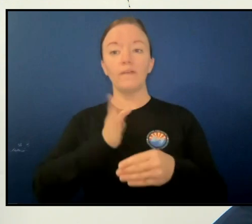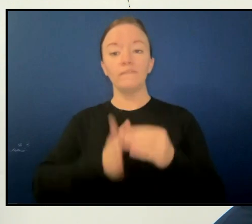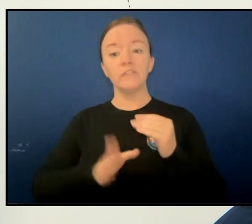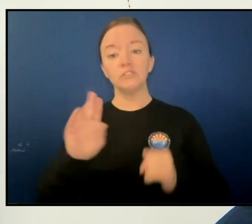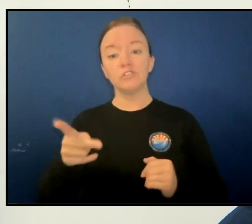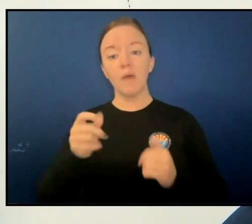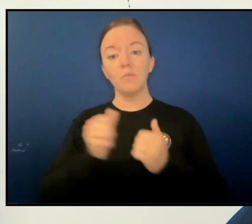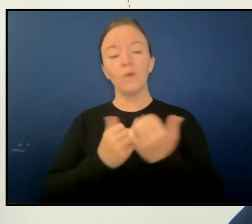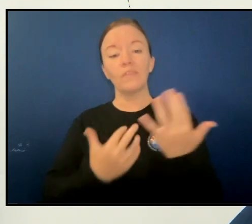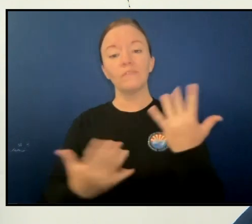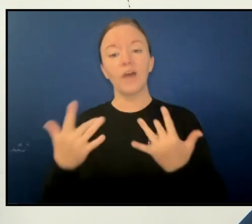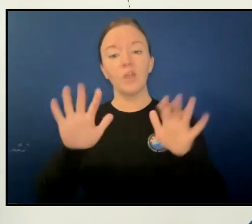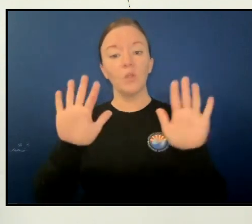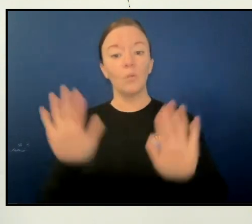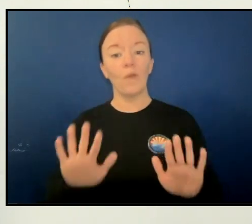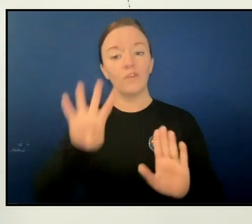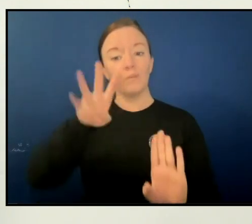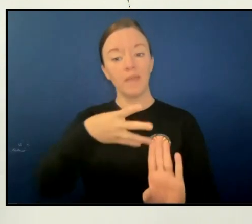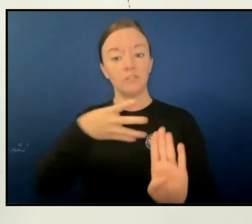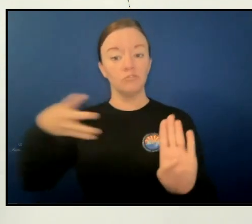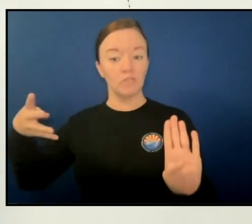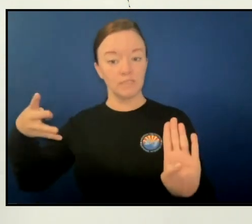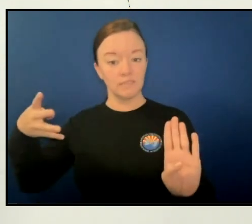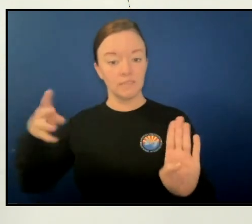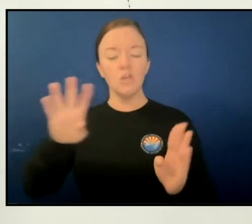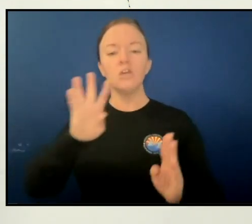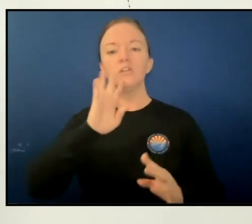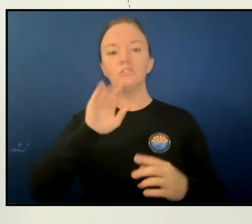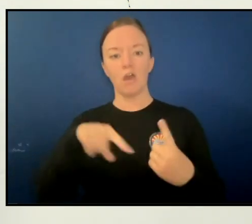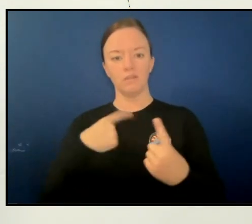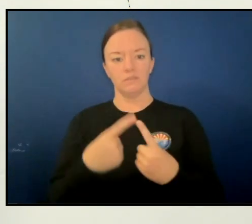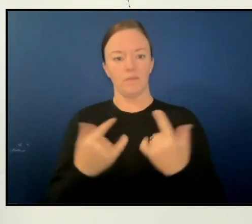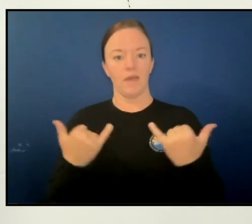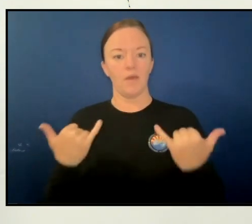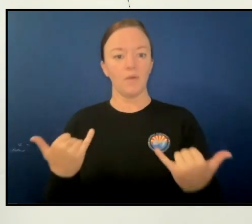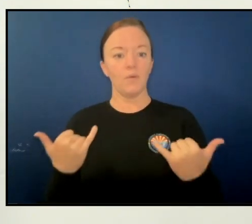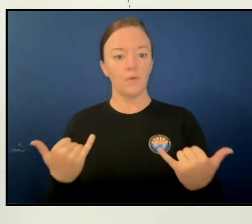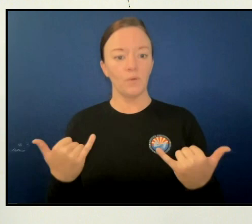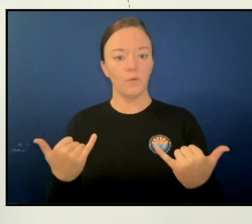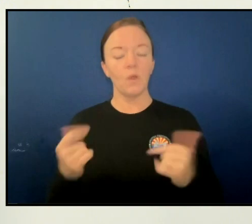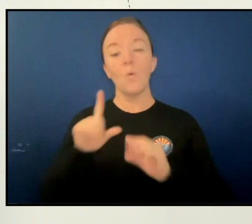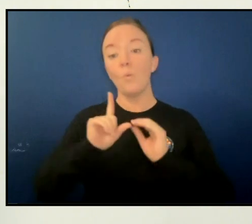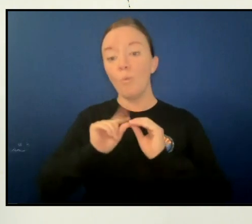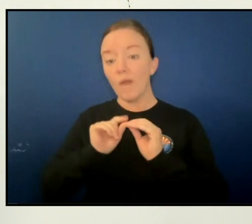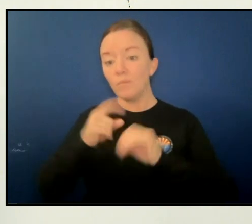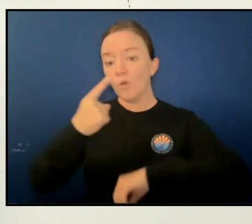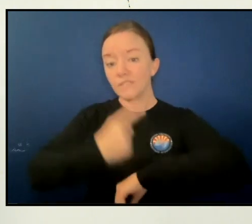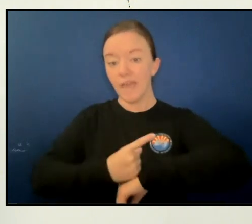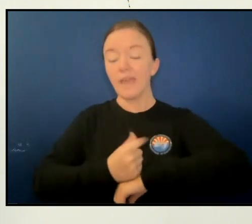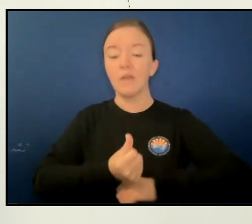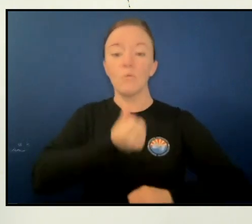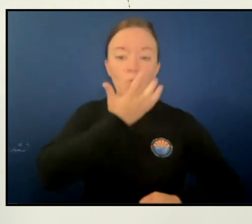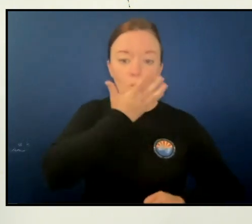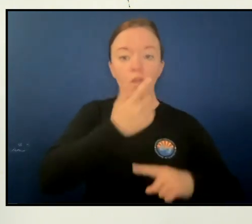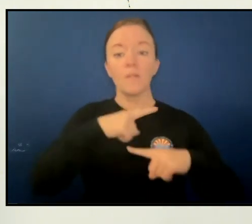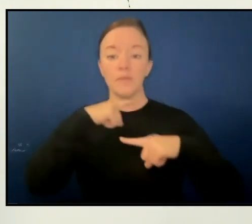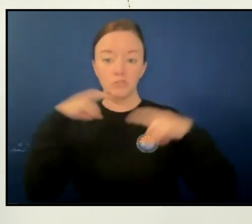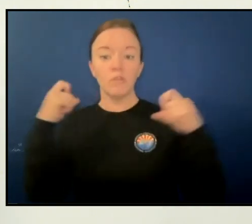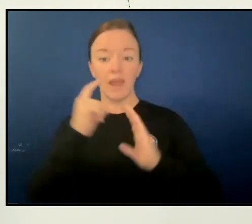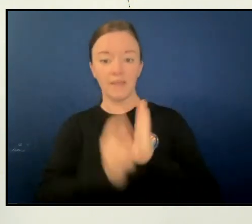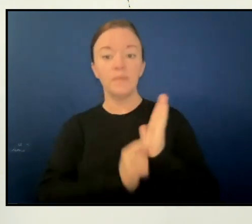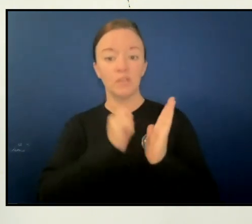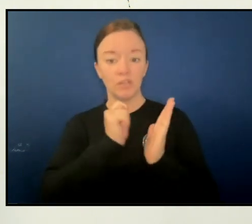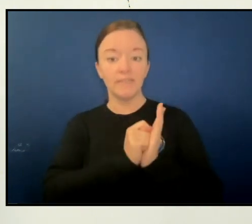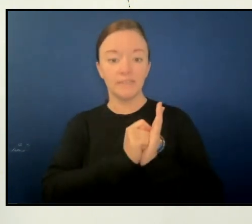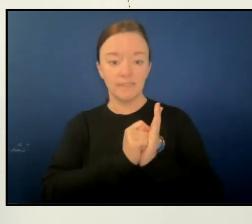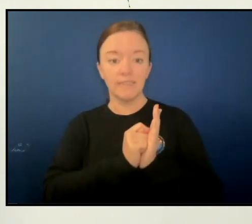weather matrix. Talked a little bit about today how we're going to be one more day of that warm and dry period, introducing at least a